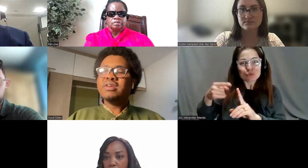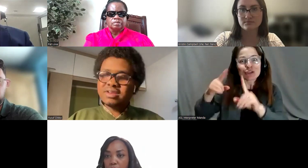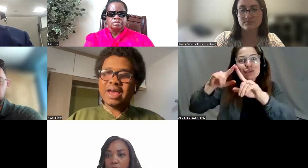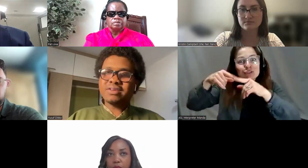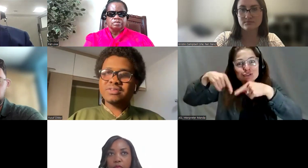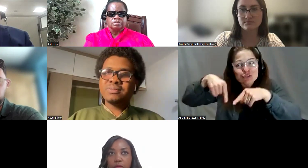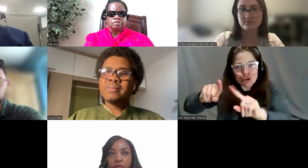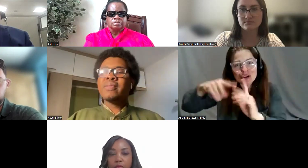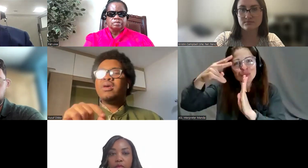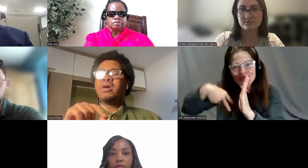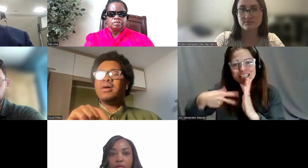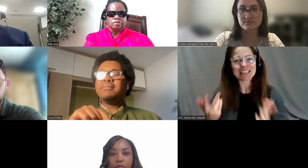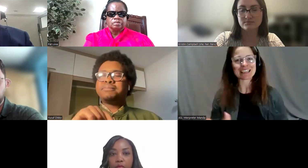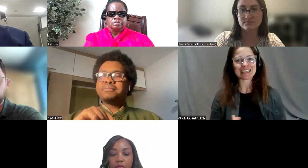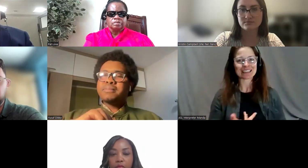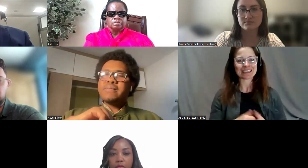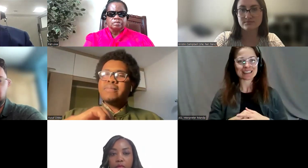a printed text.